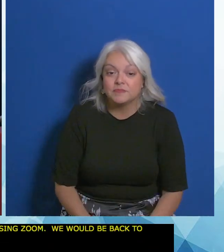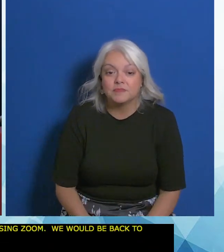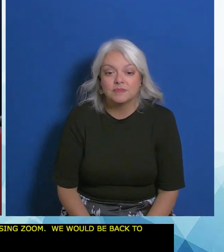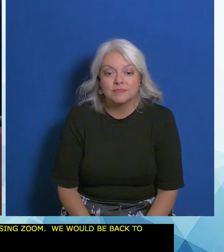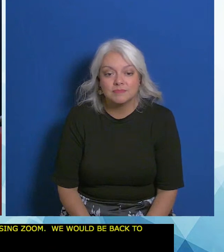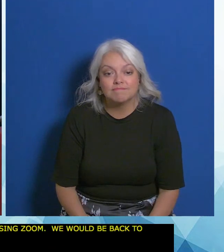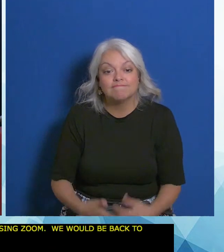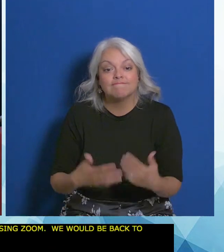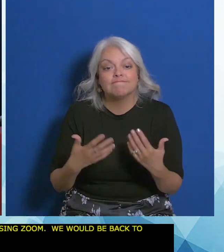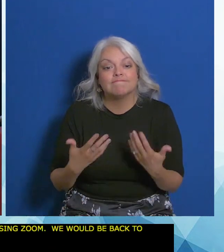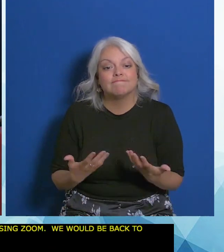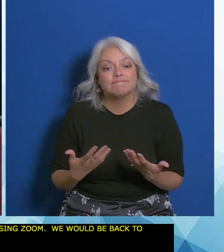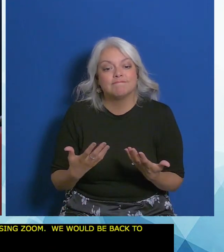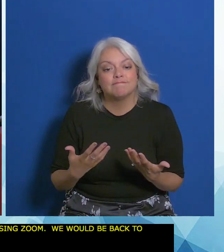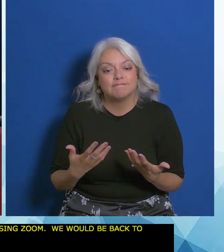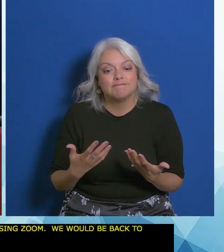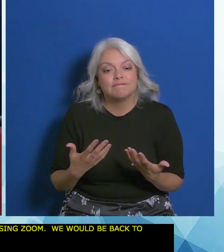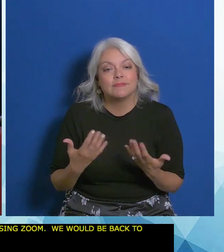And then,